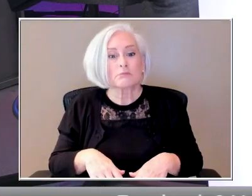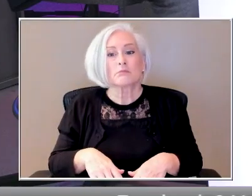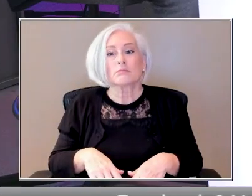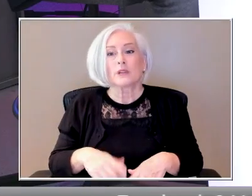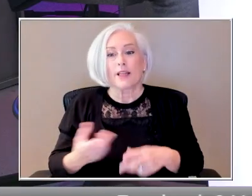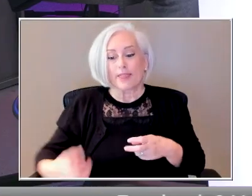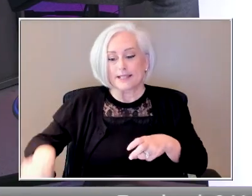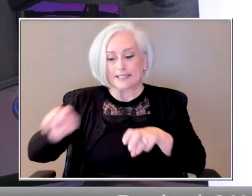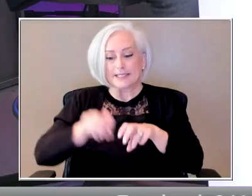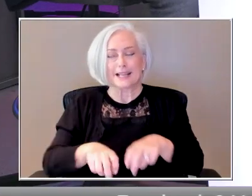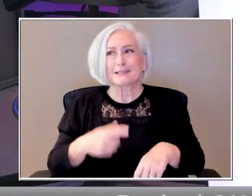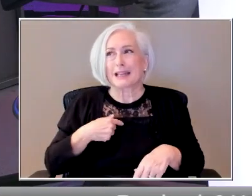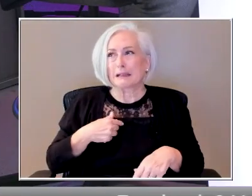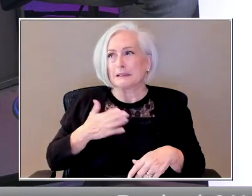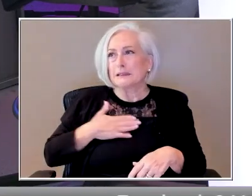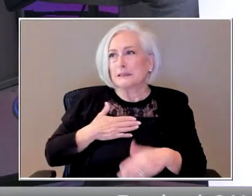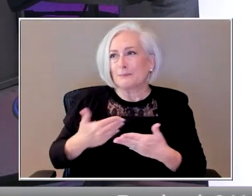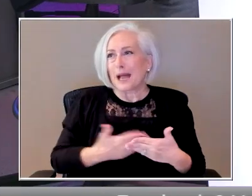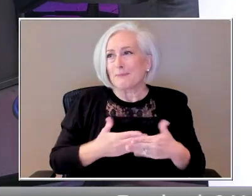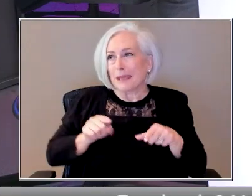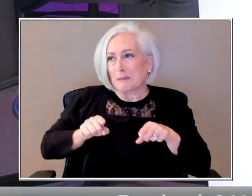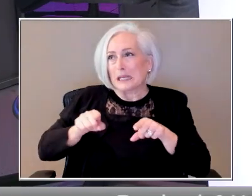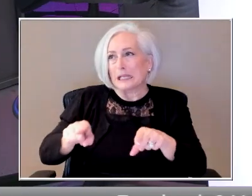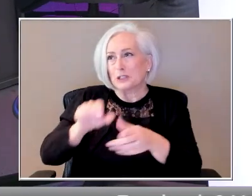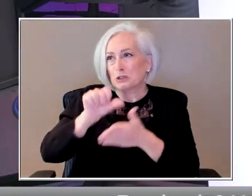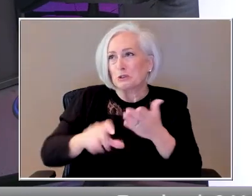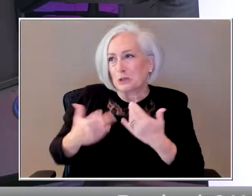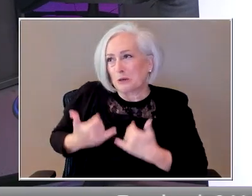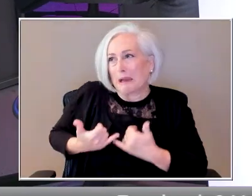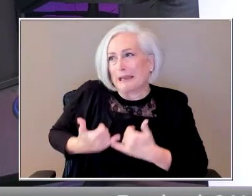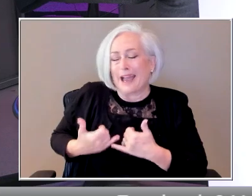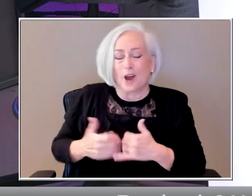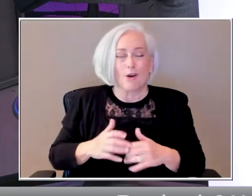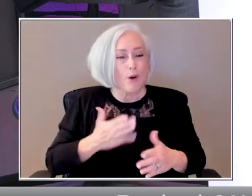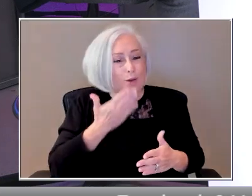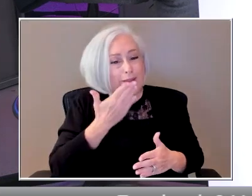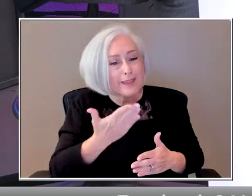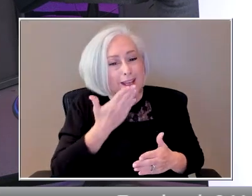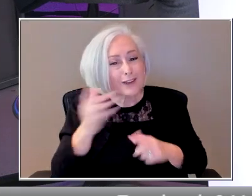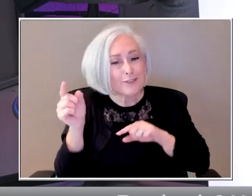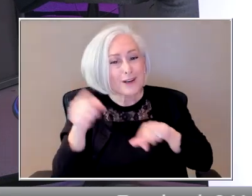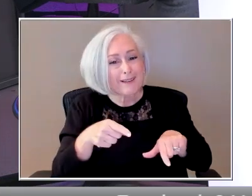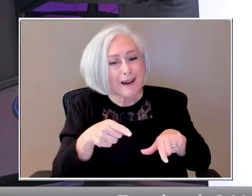in surgery today, so thank you for being here. You're really done. Everybody's going through